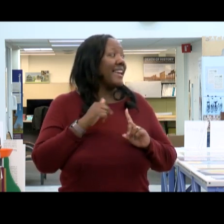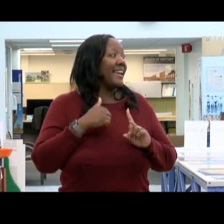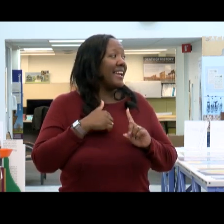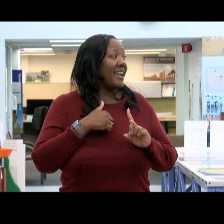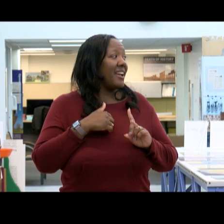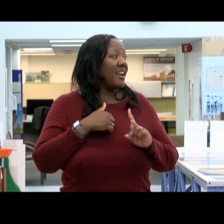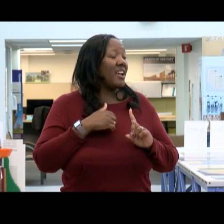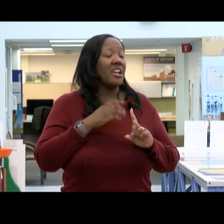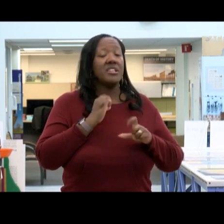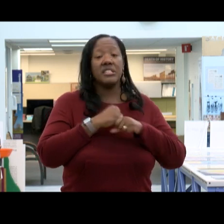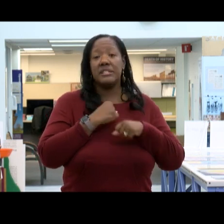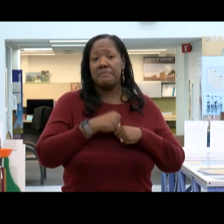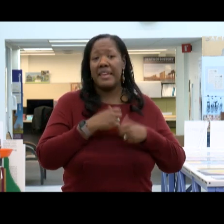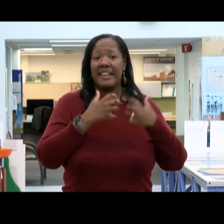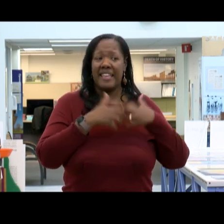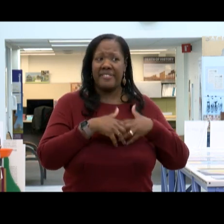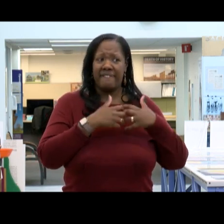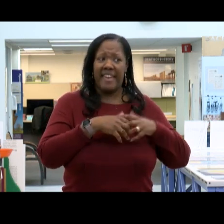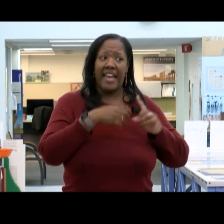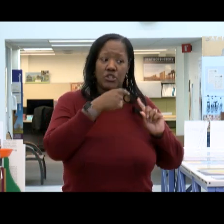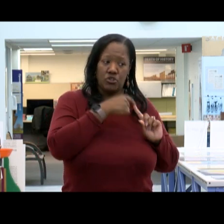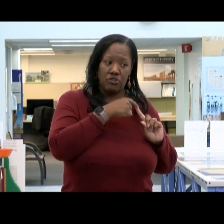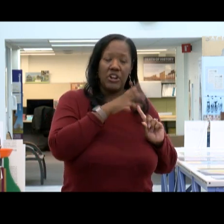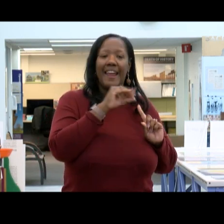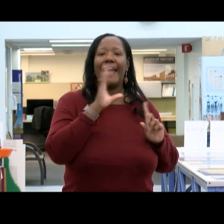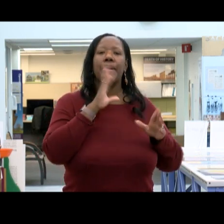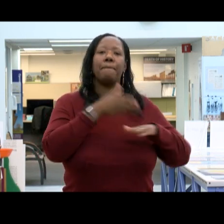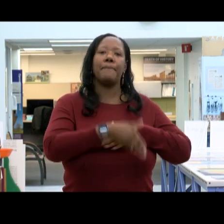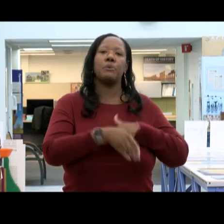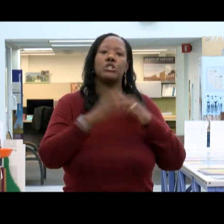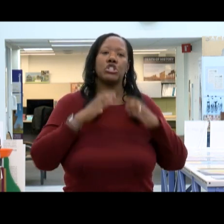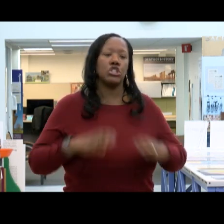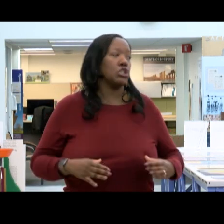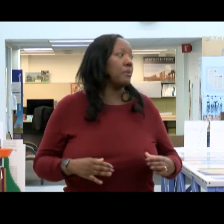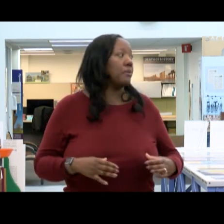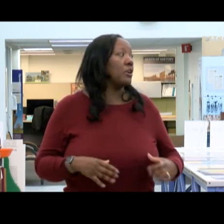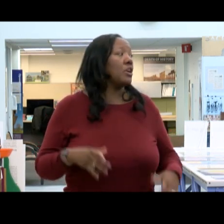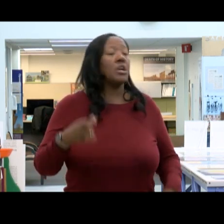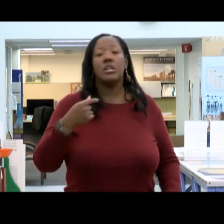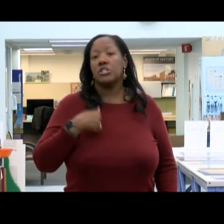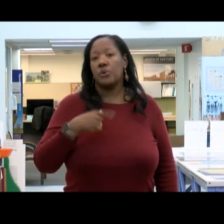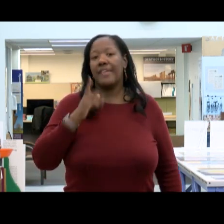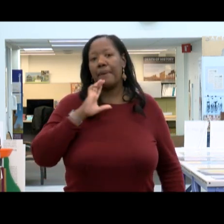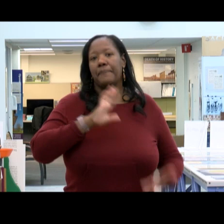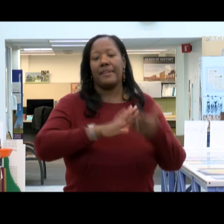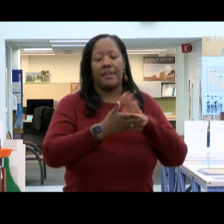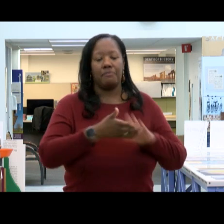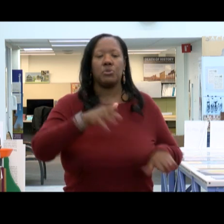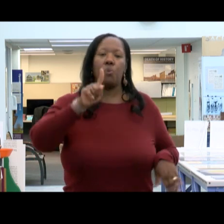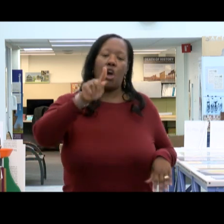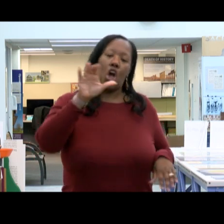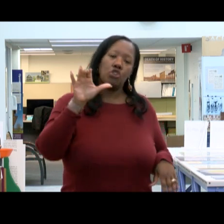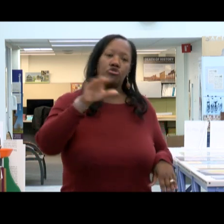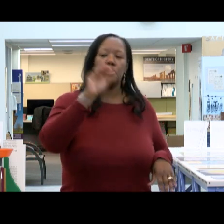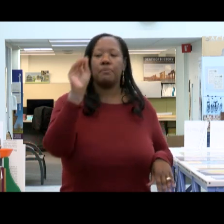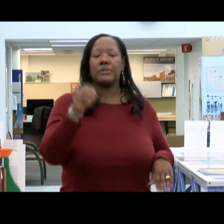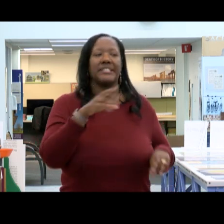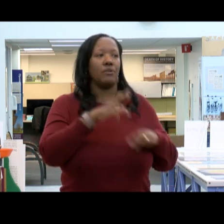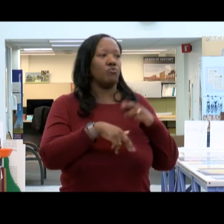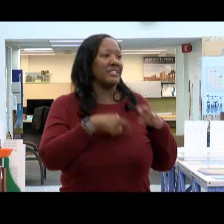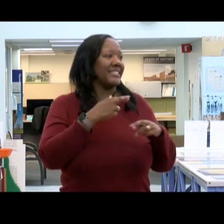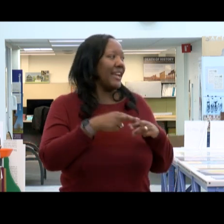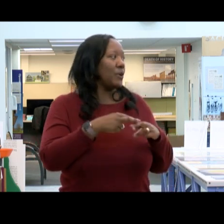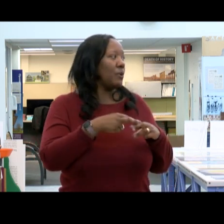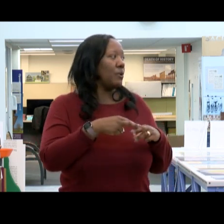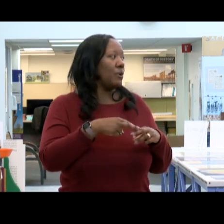at the factory as well as post-consumer. They say it's 100% recycled. And what you're